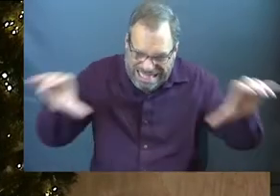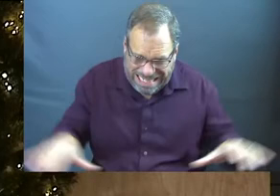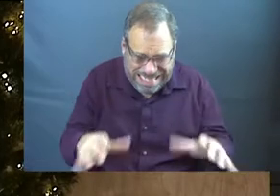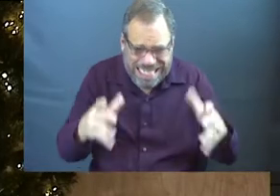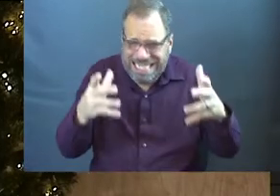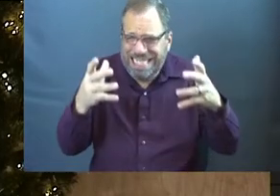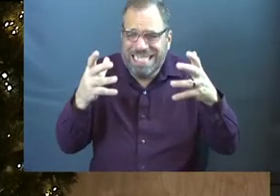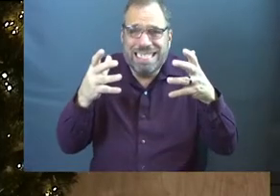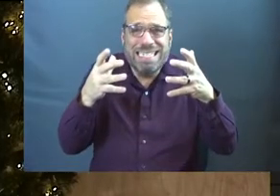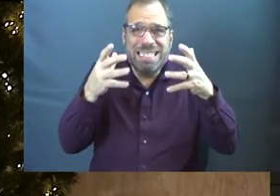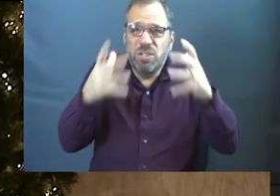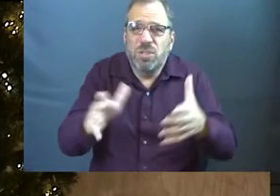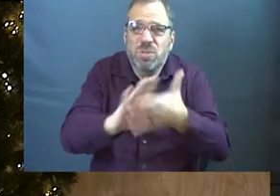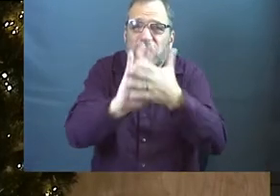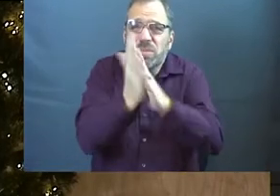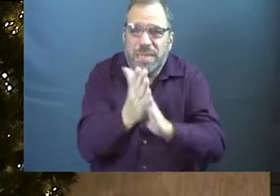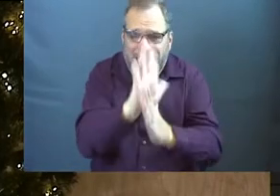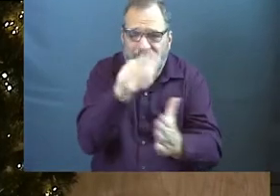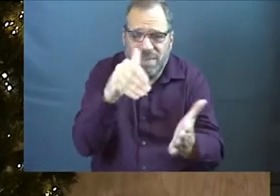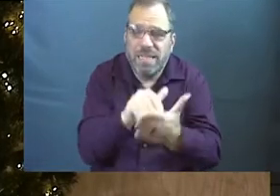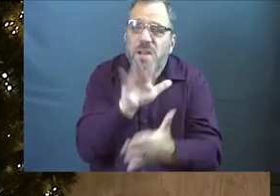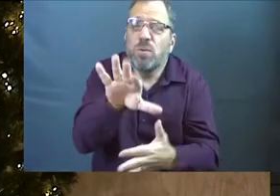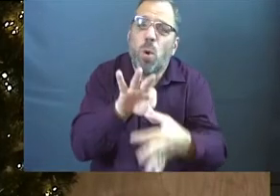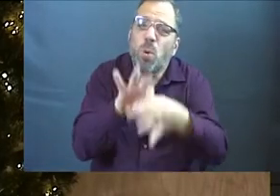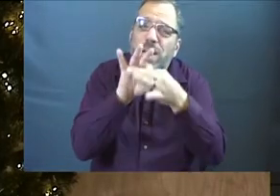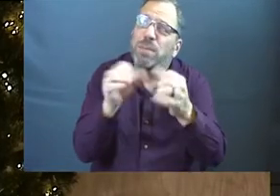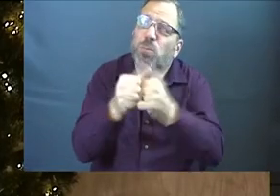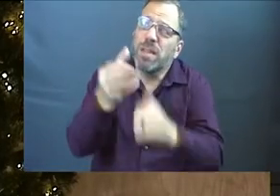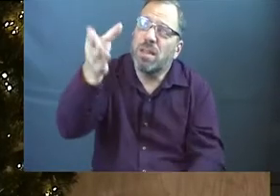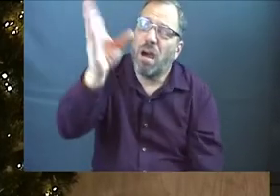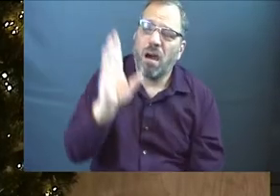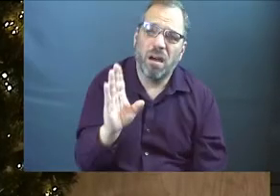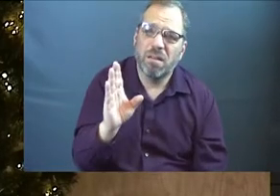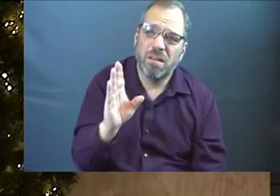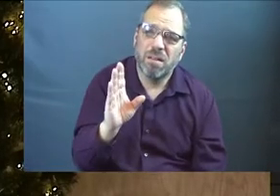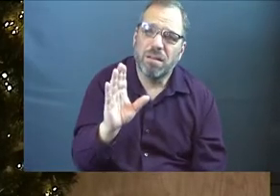hard, you became the center of your relationship with God.